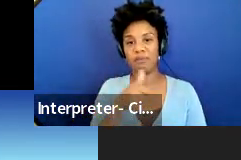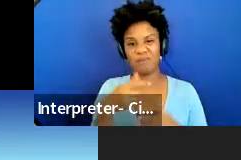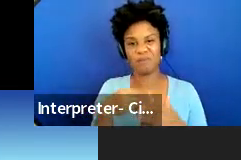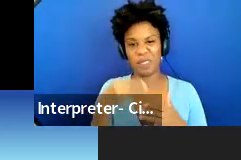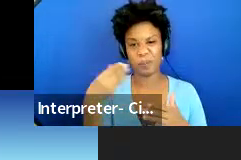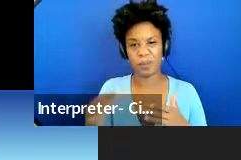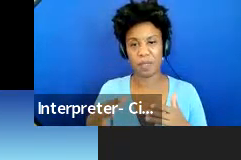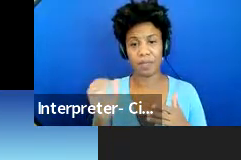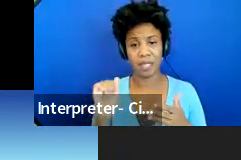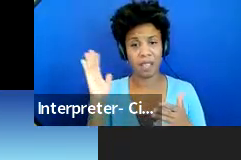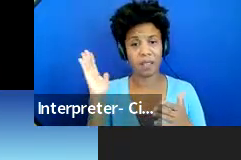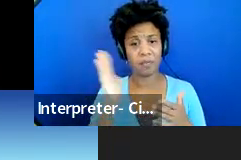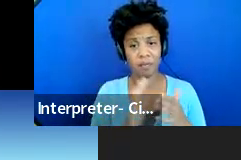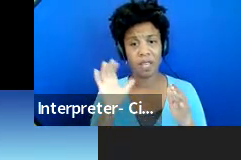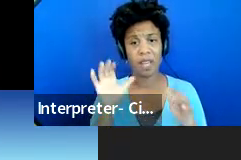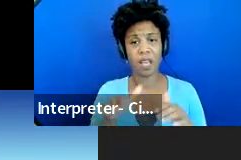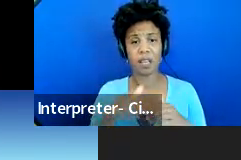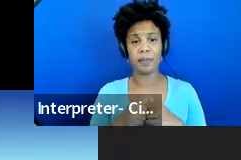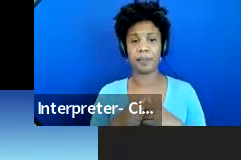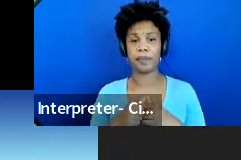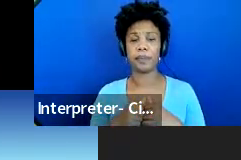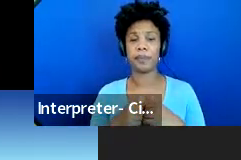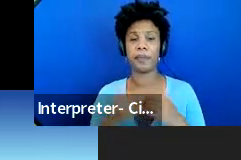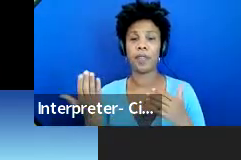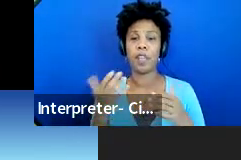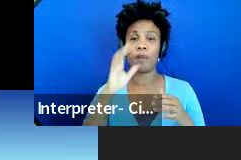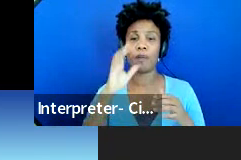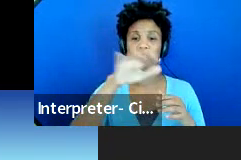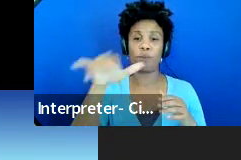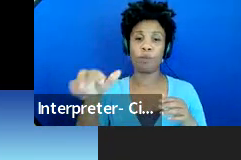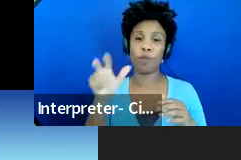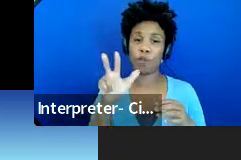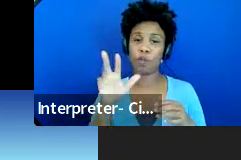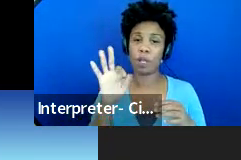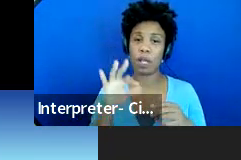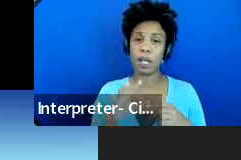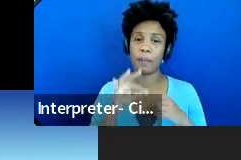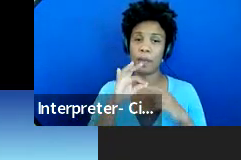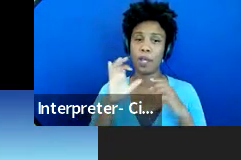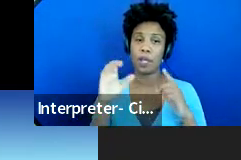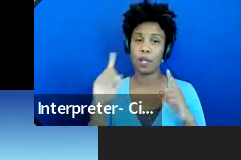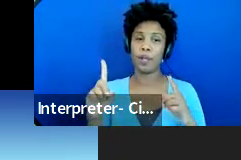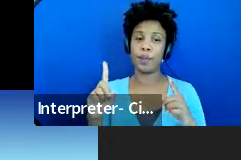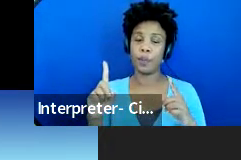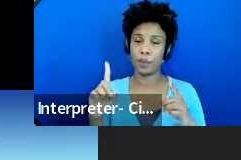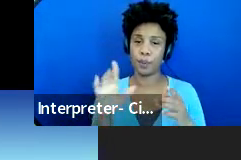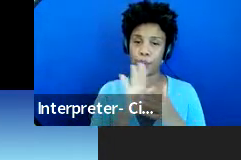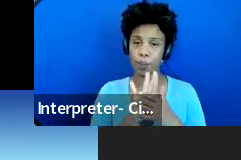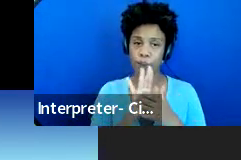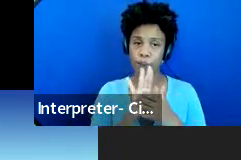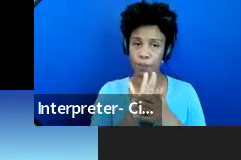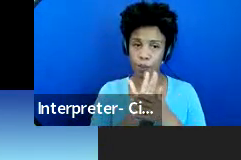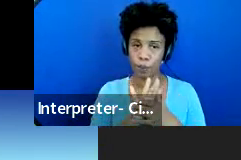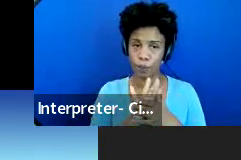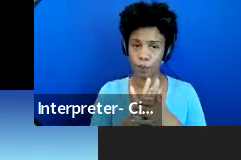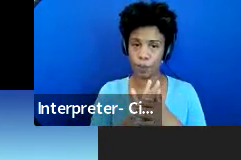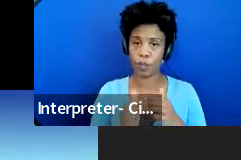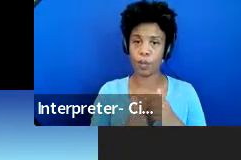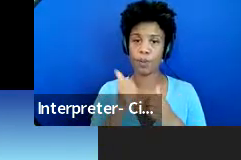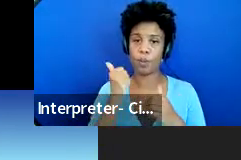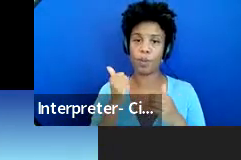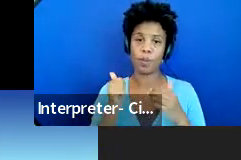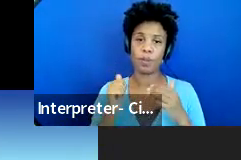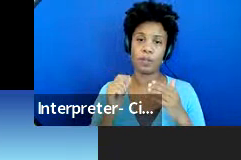special educational institutions. Most of these are concentrated in our urban centers, with at least 3 parishes having no special